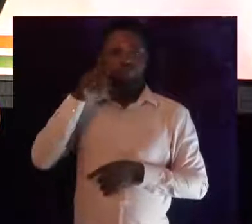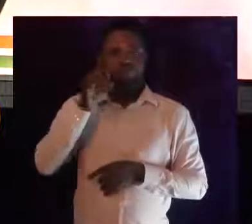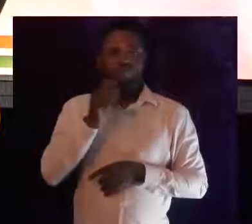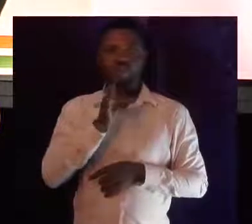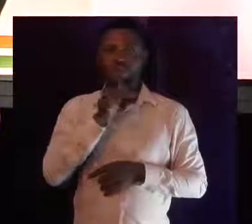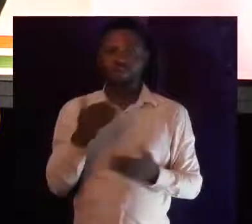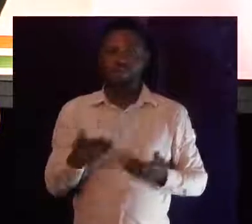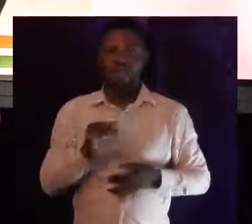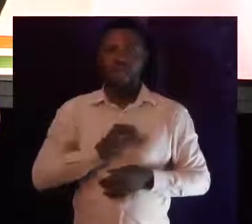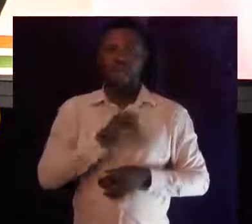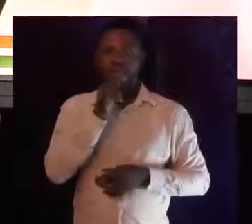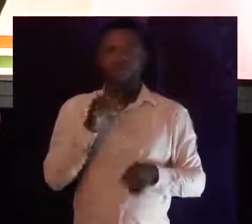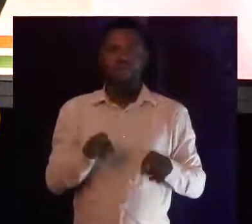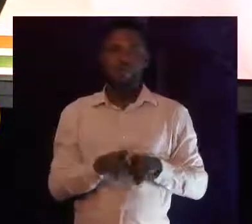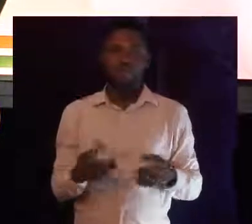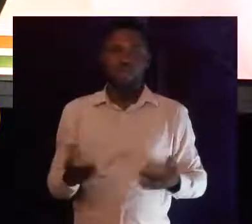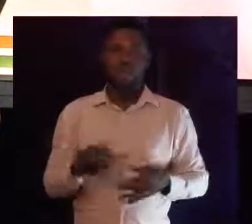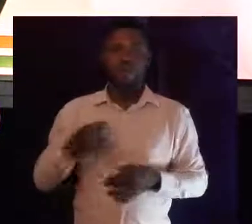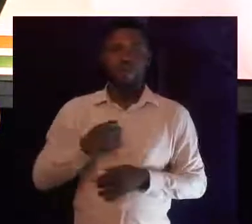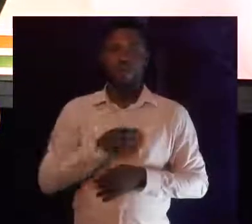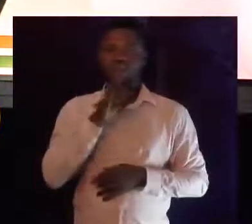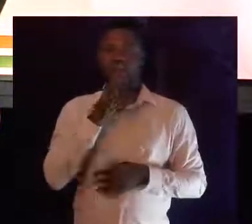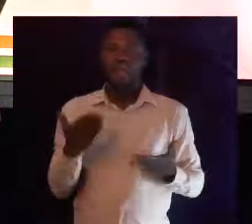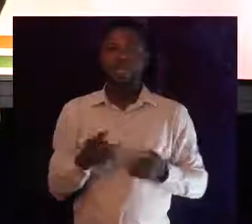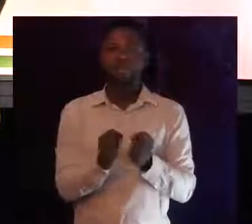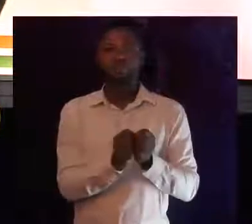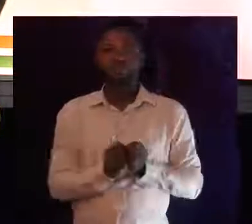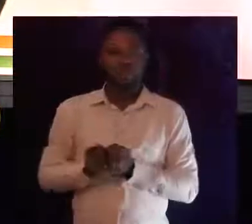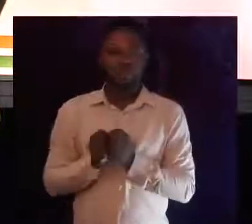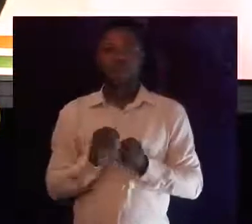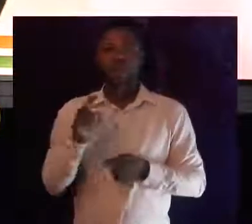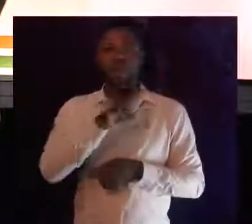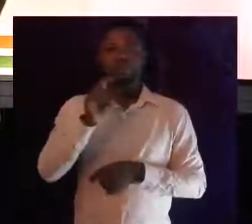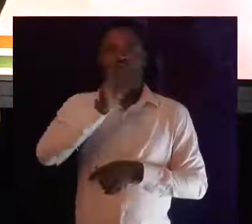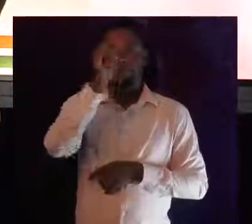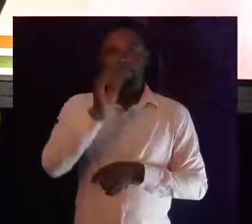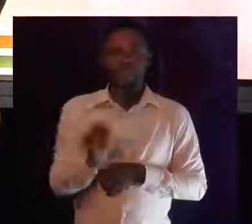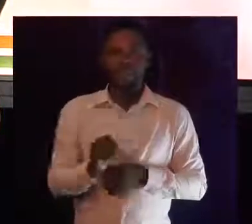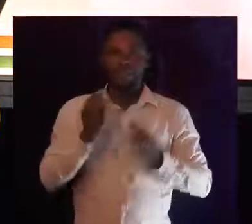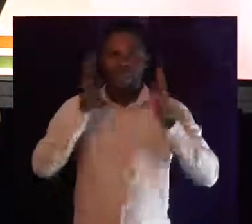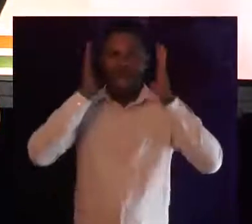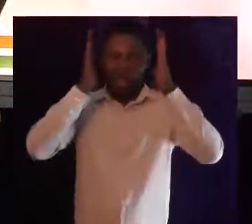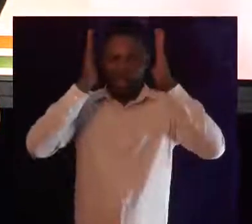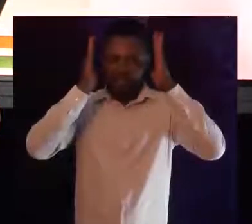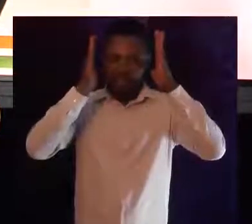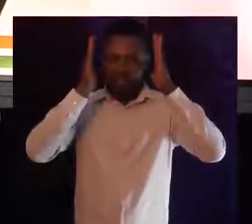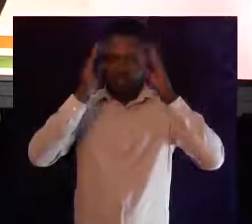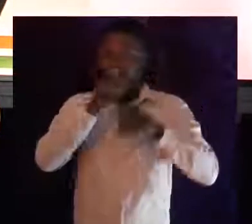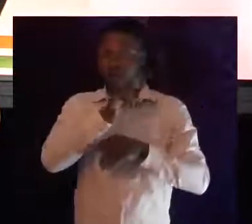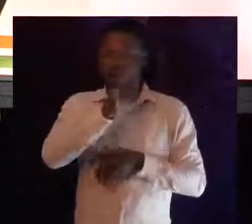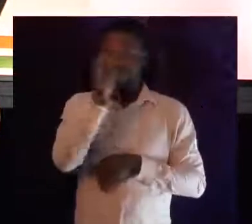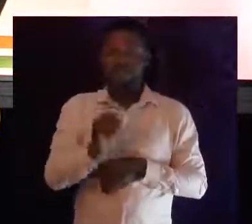Popo is here. I am also here. We are here together. 100%